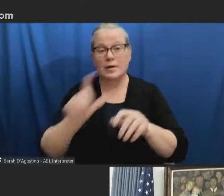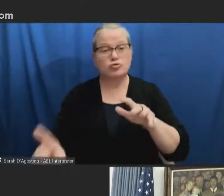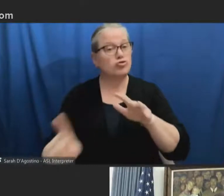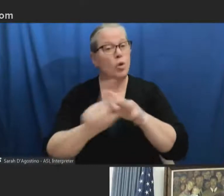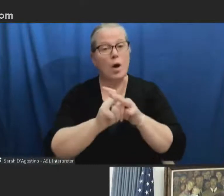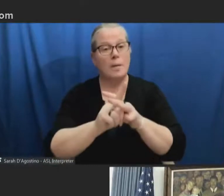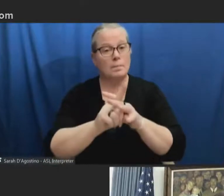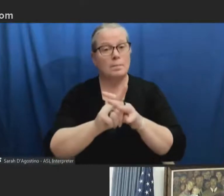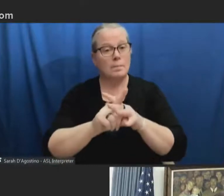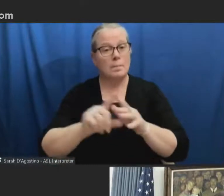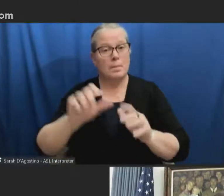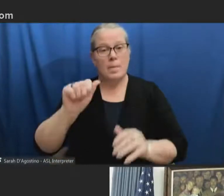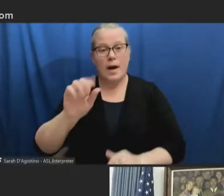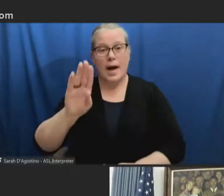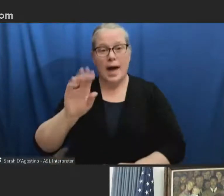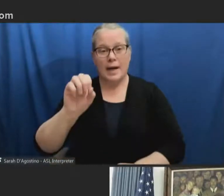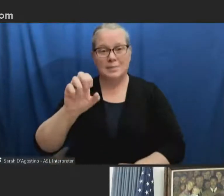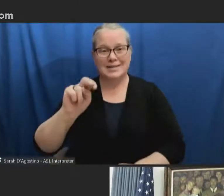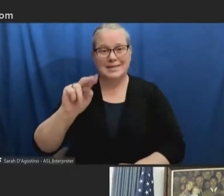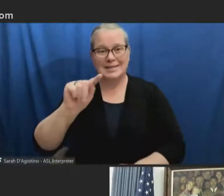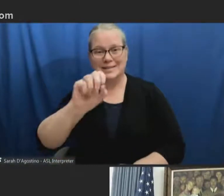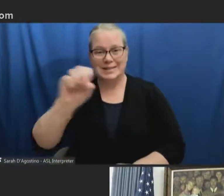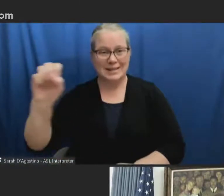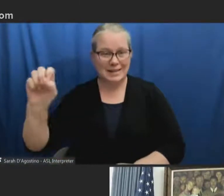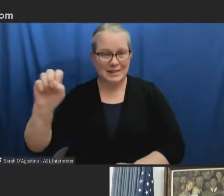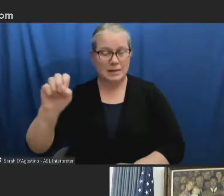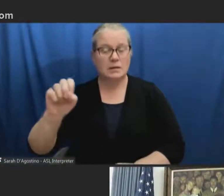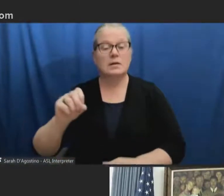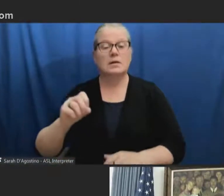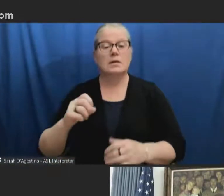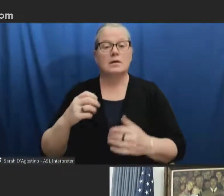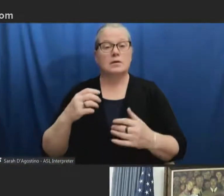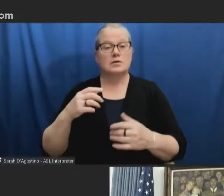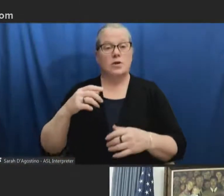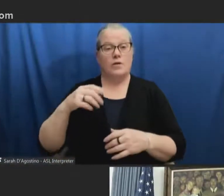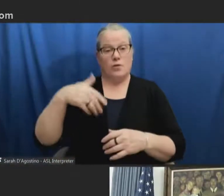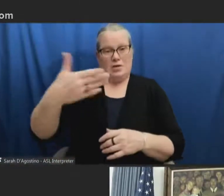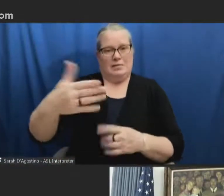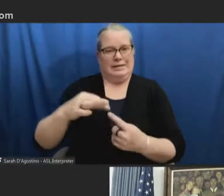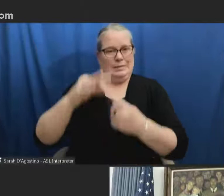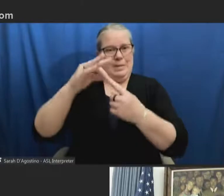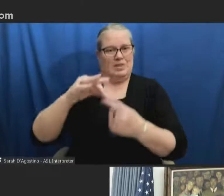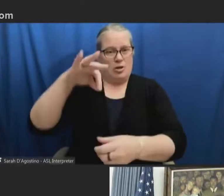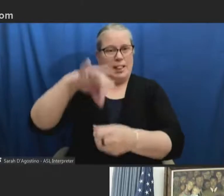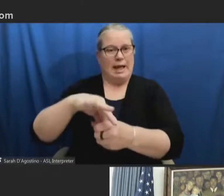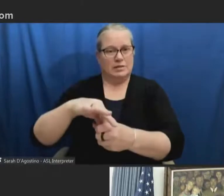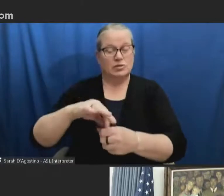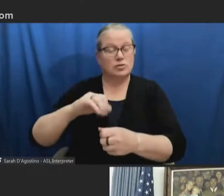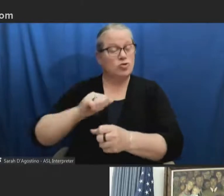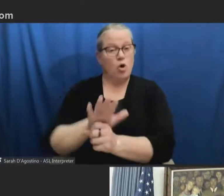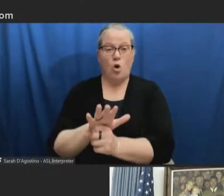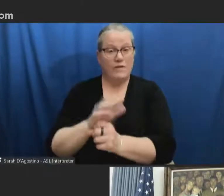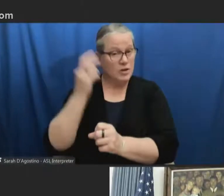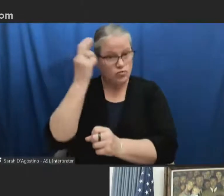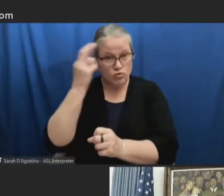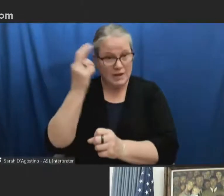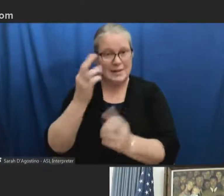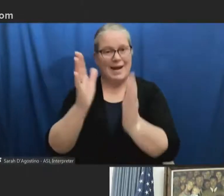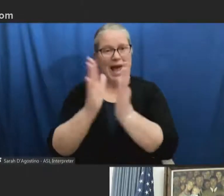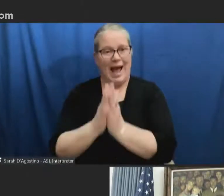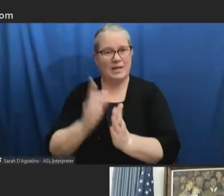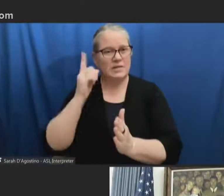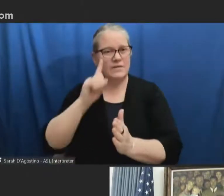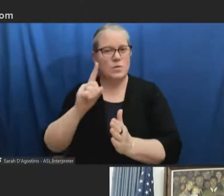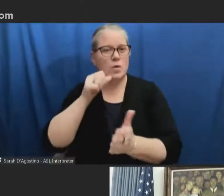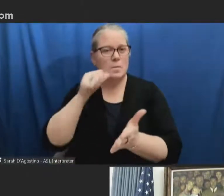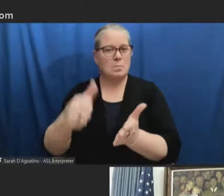special elections, fear of COVID is not a reason that you can obtain an absentee ballot. Wondering whether you're going to propose renewing no